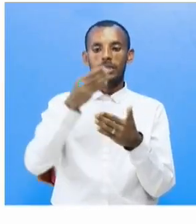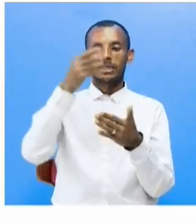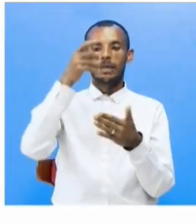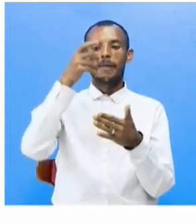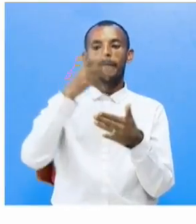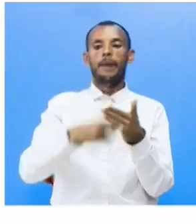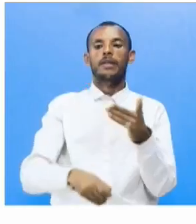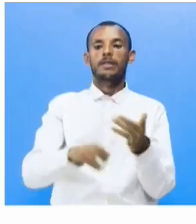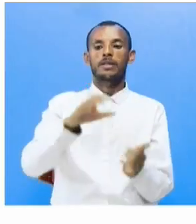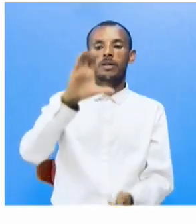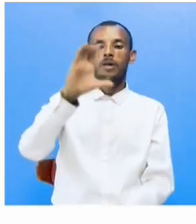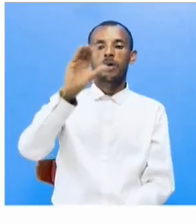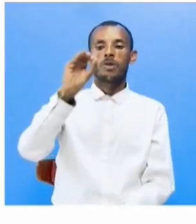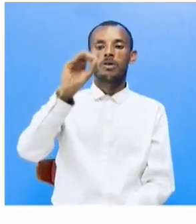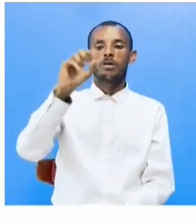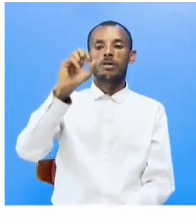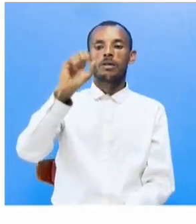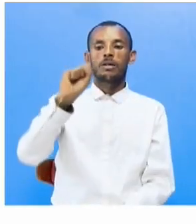Calculate